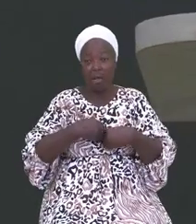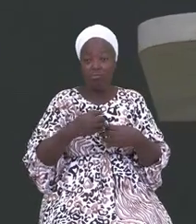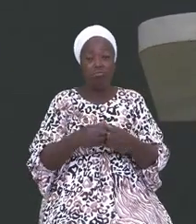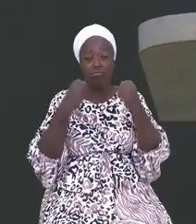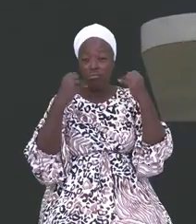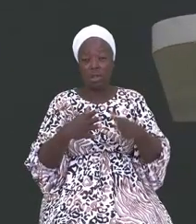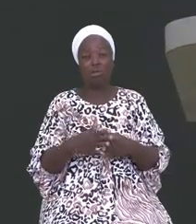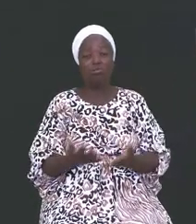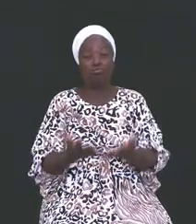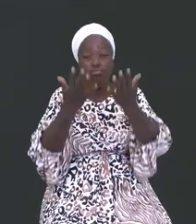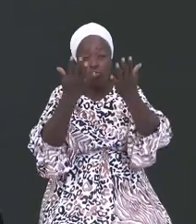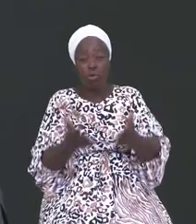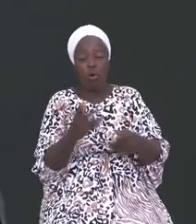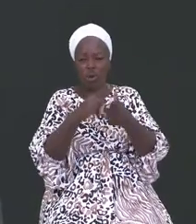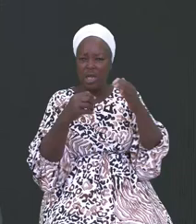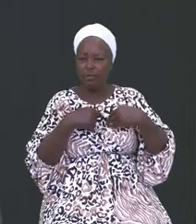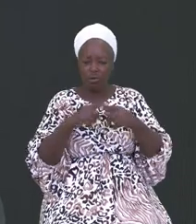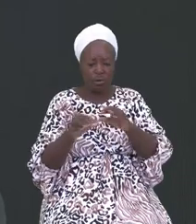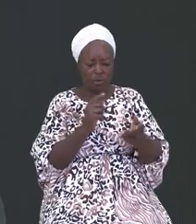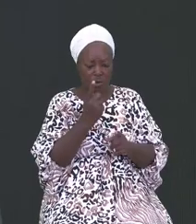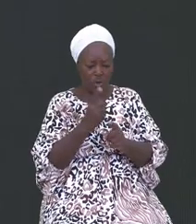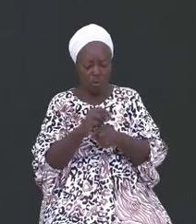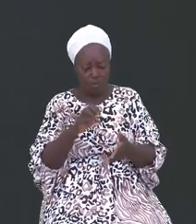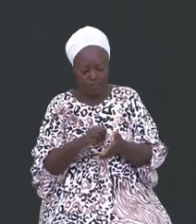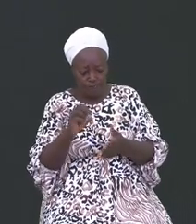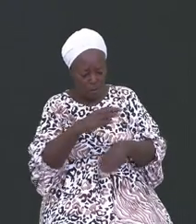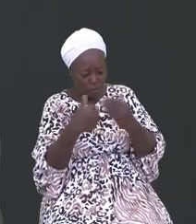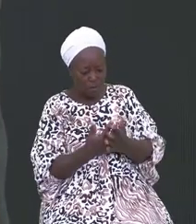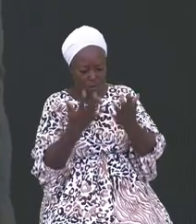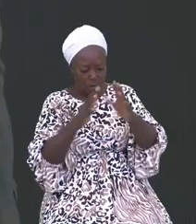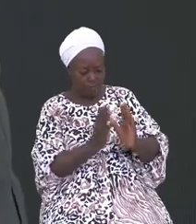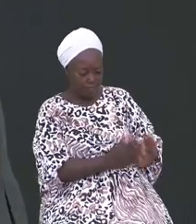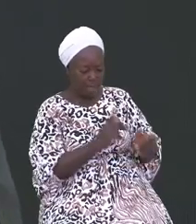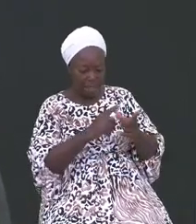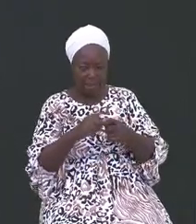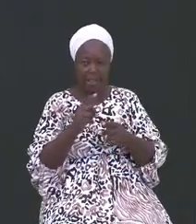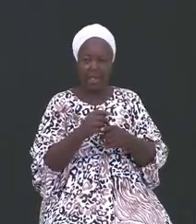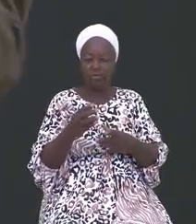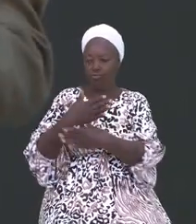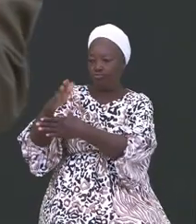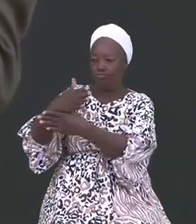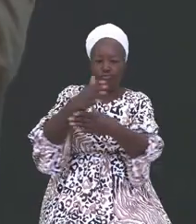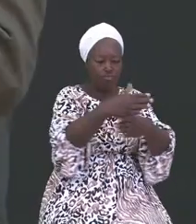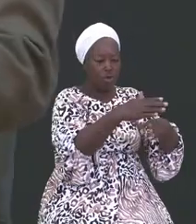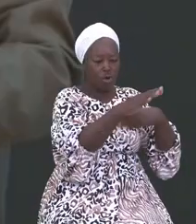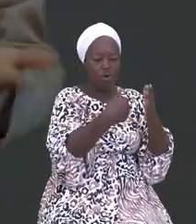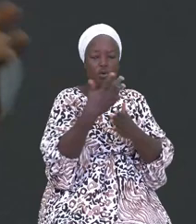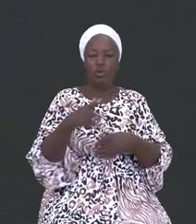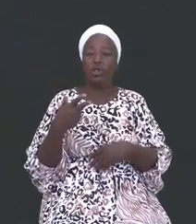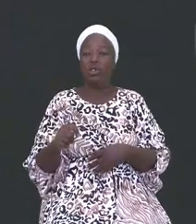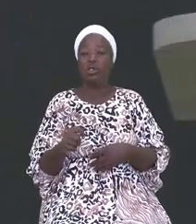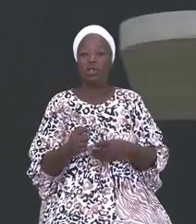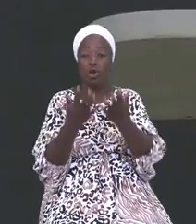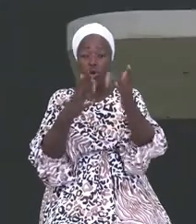was to do was to take all the load and put all the load down and distribute all the load to the poor,